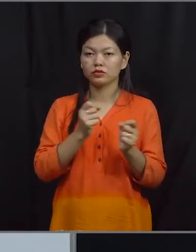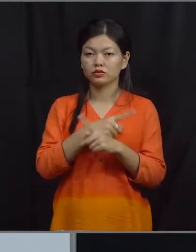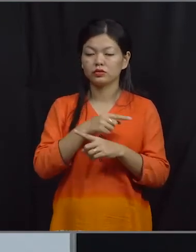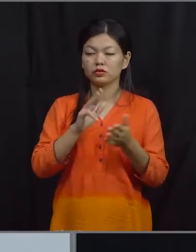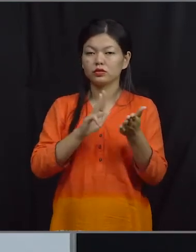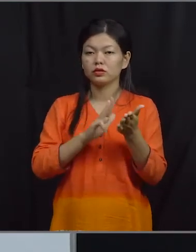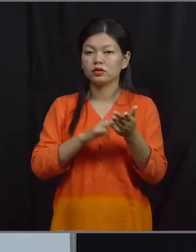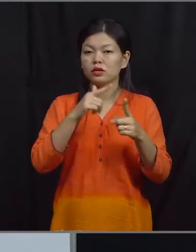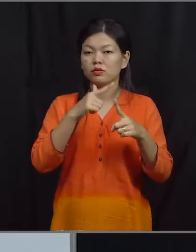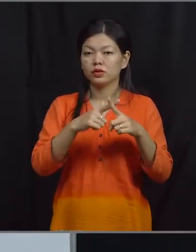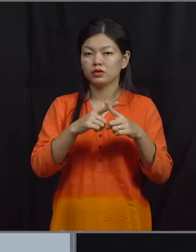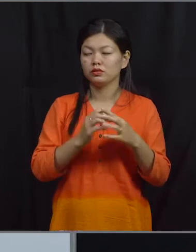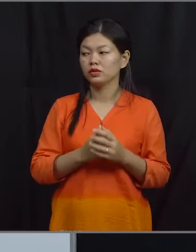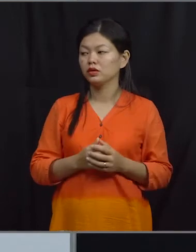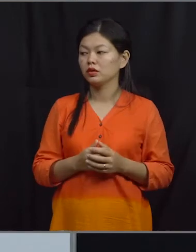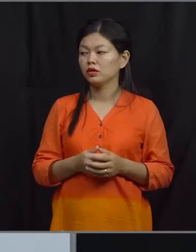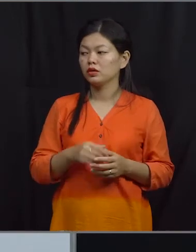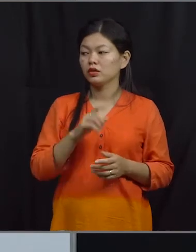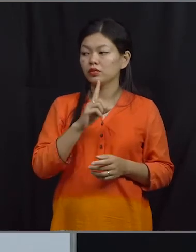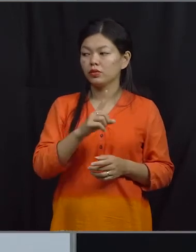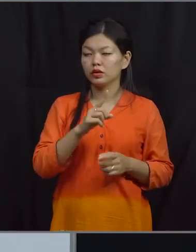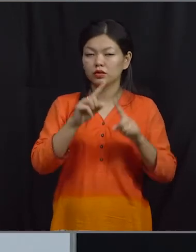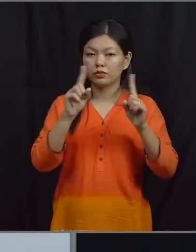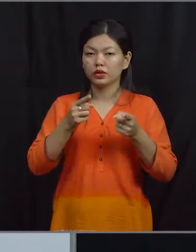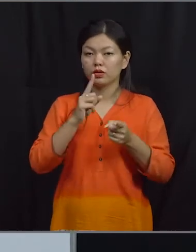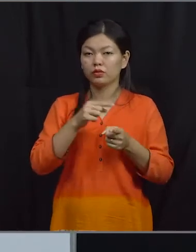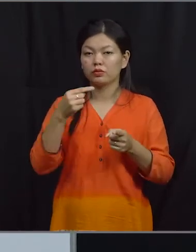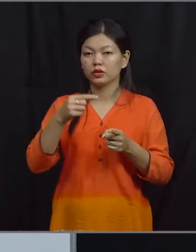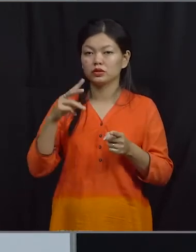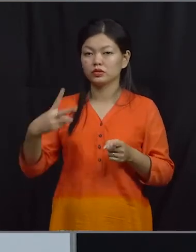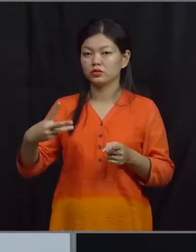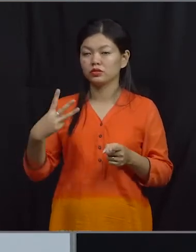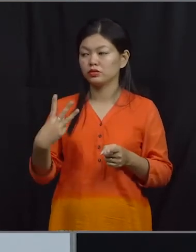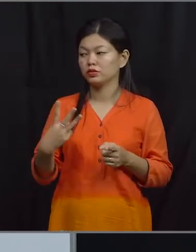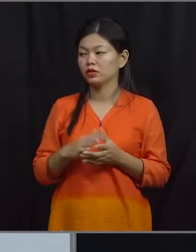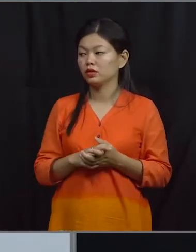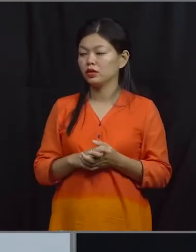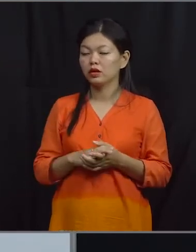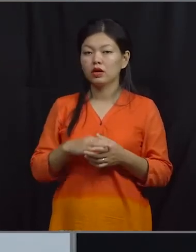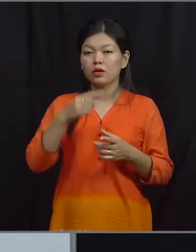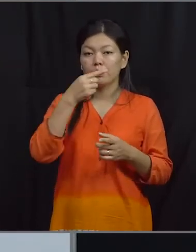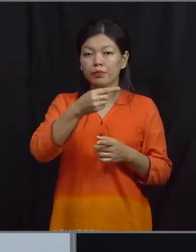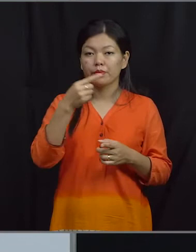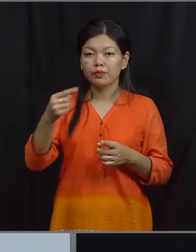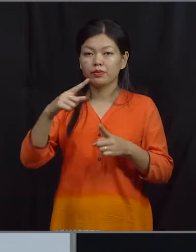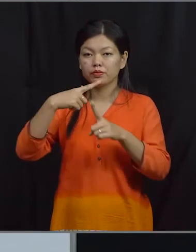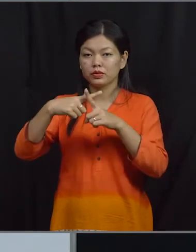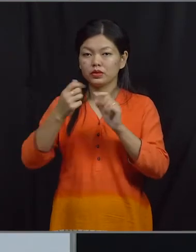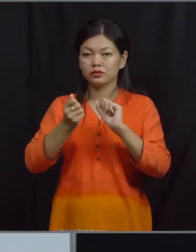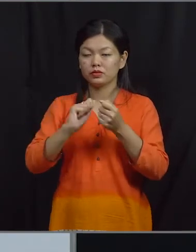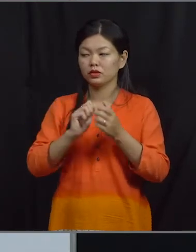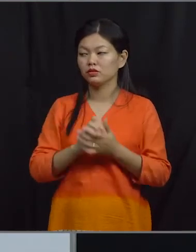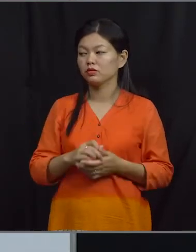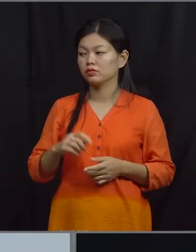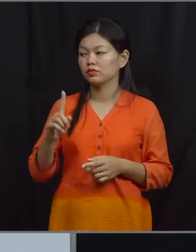So, 1 minus of minus 3, right. Then minus into minus, plus 1, and here